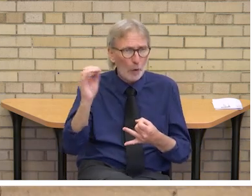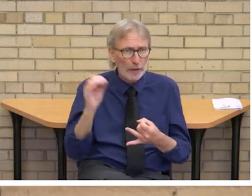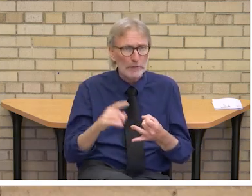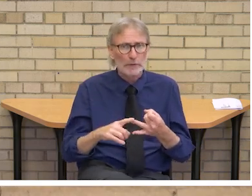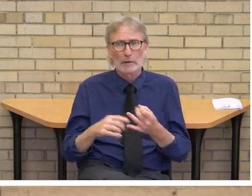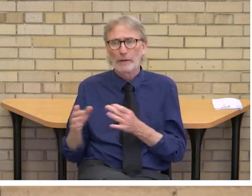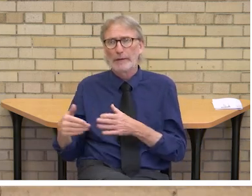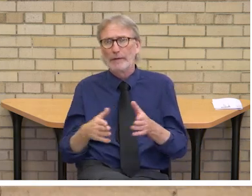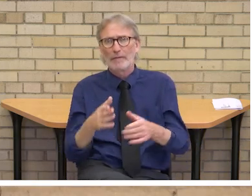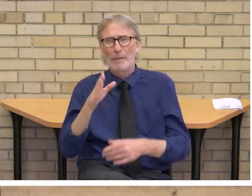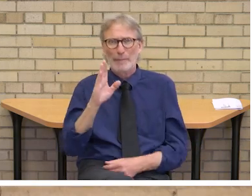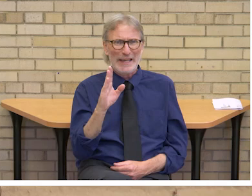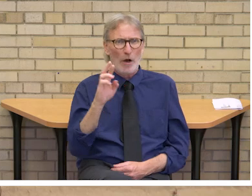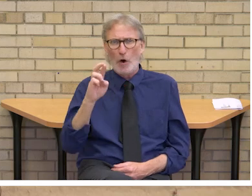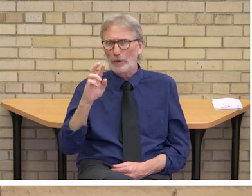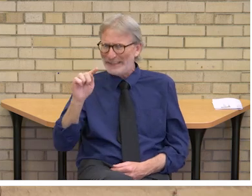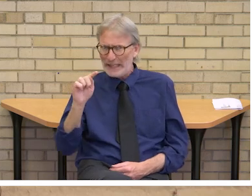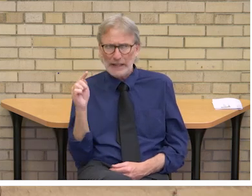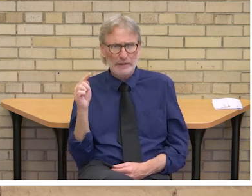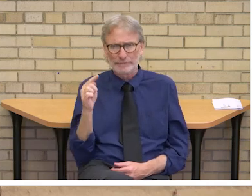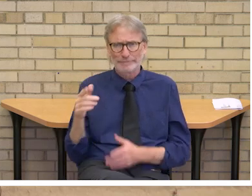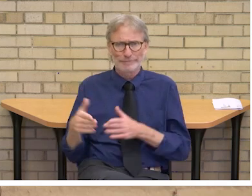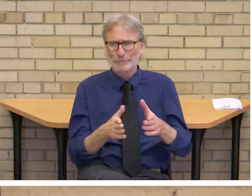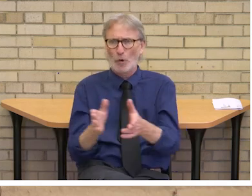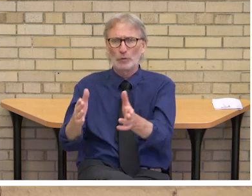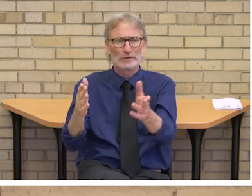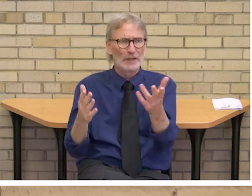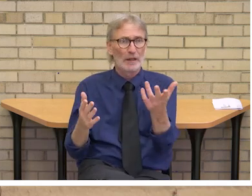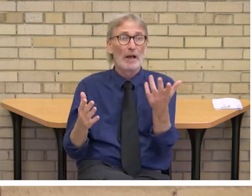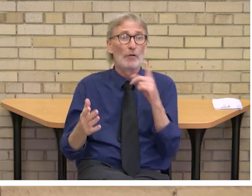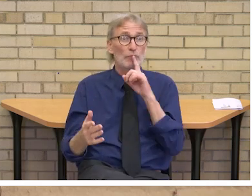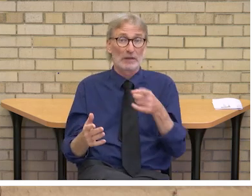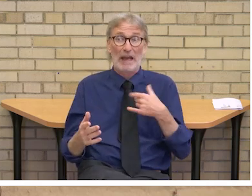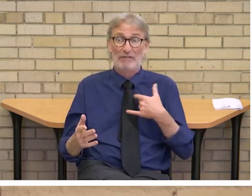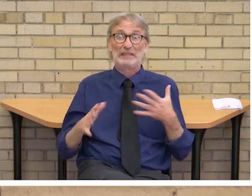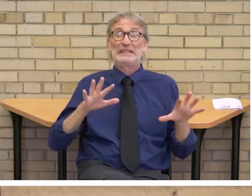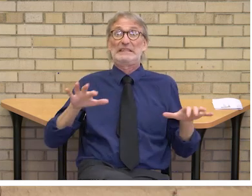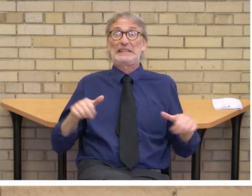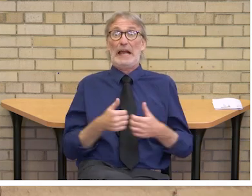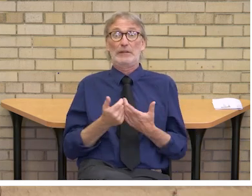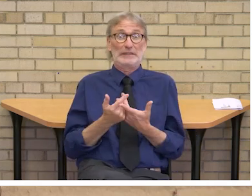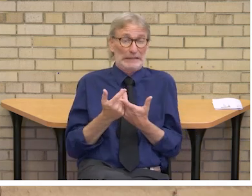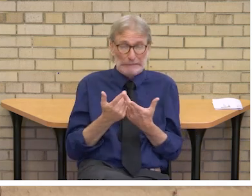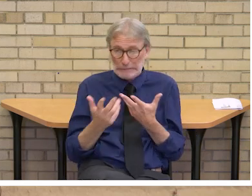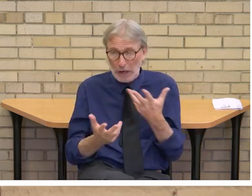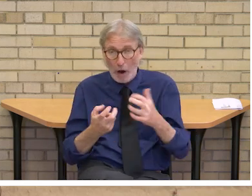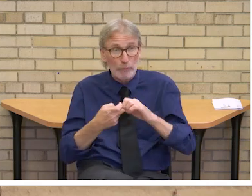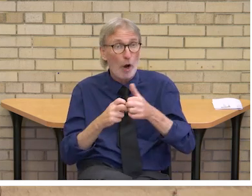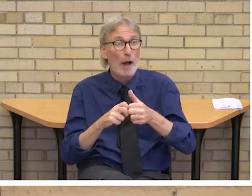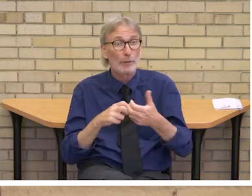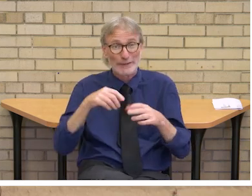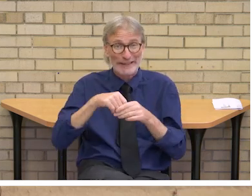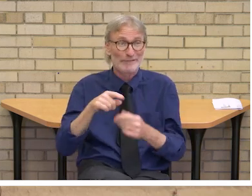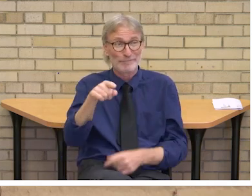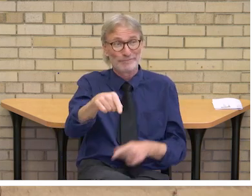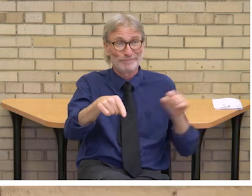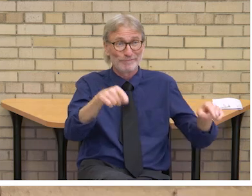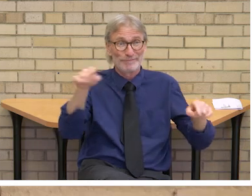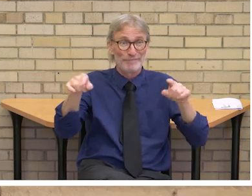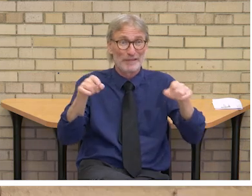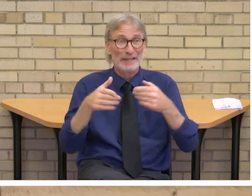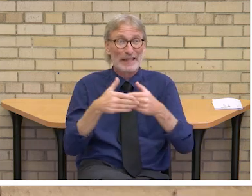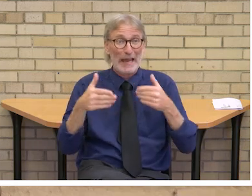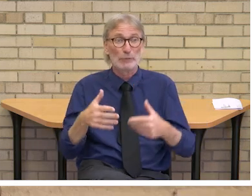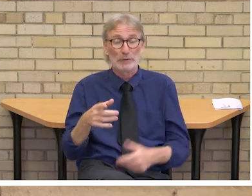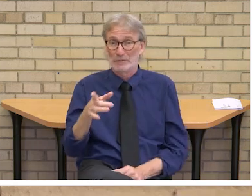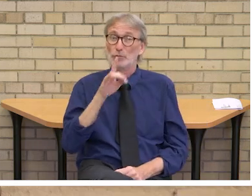routes along the BRT, there are some real challenging neighborhoods to work in. I don't think anyone can deny that,